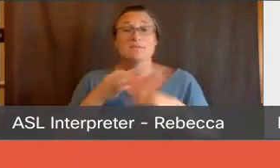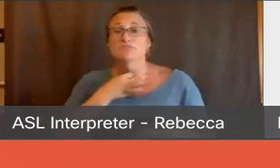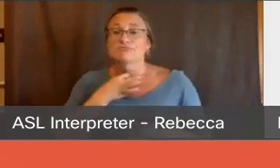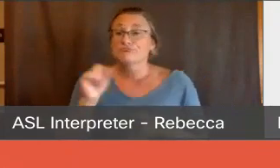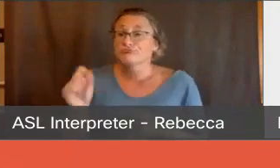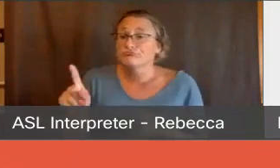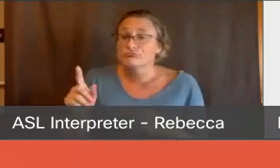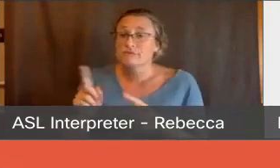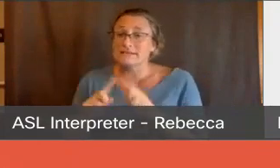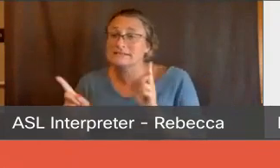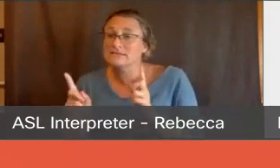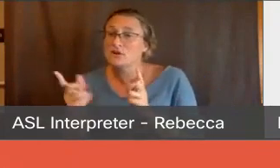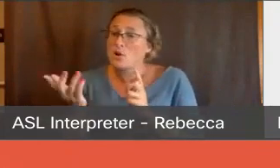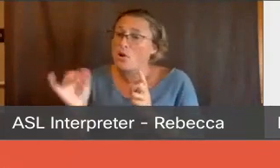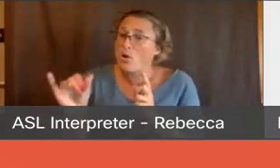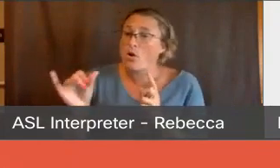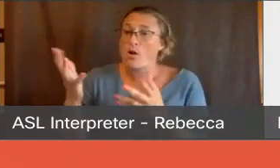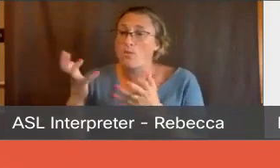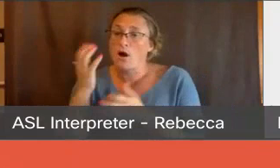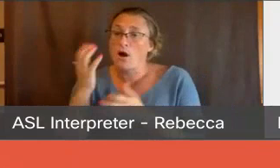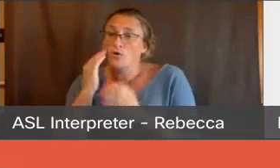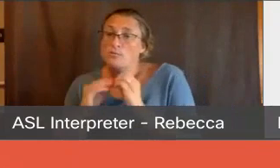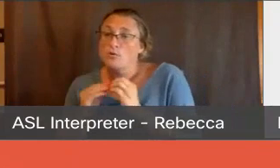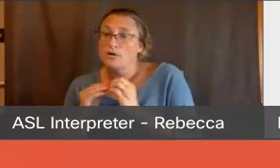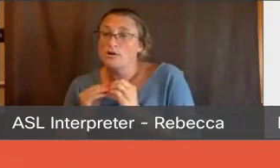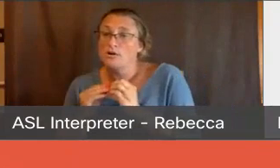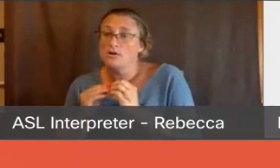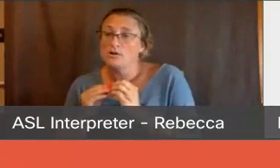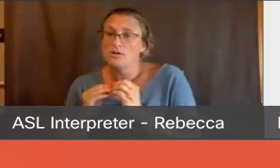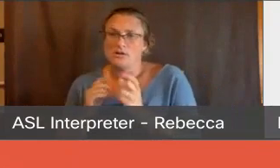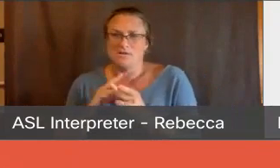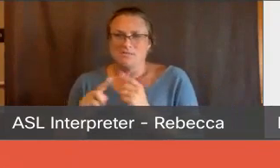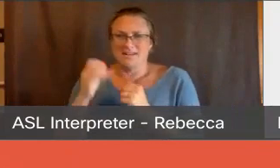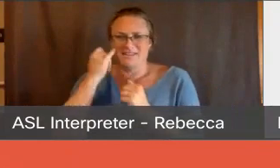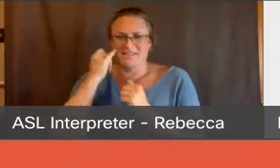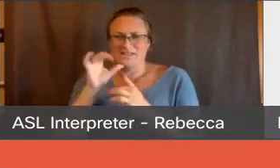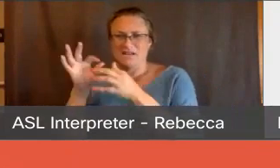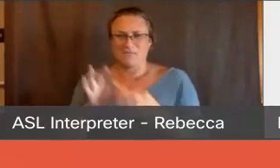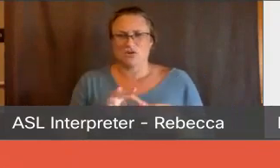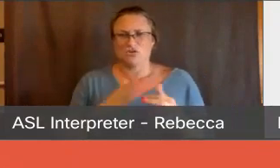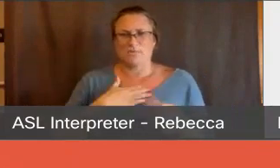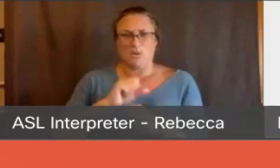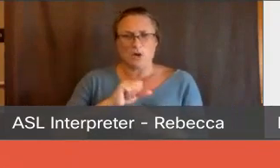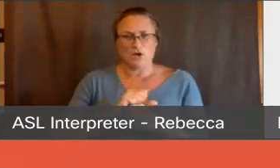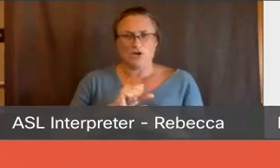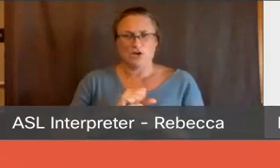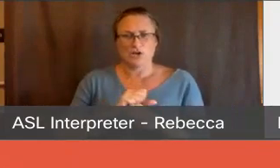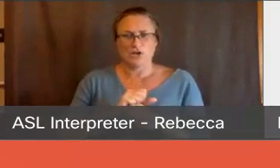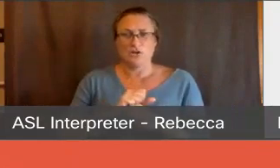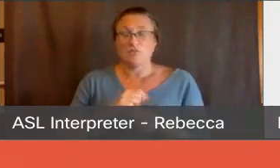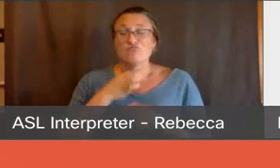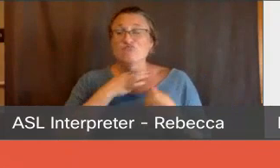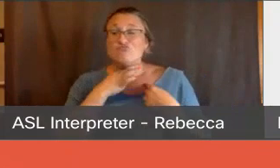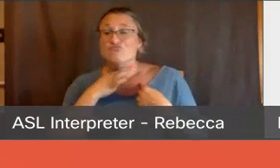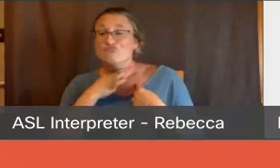more. Well, if it's not, you know, pertinent to the work that I'm doing, you know, wanting to know